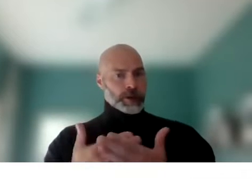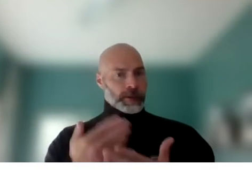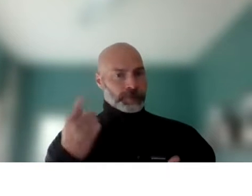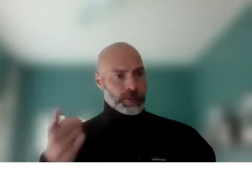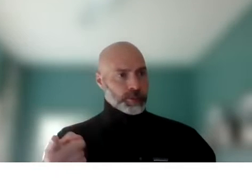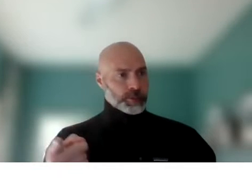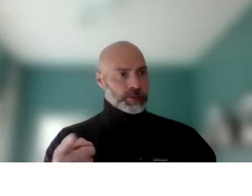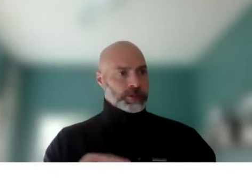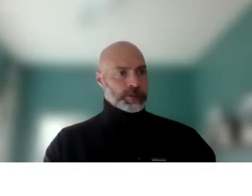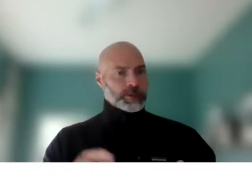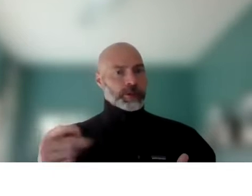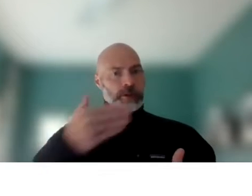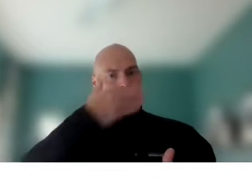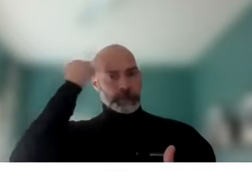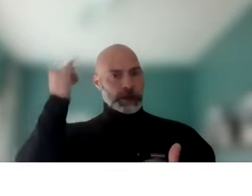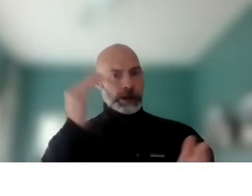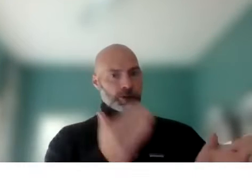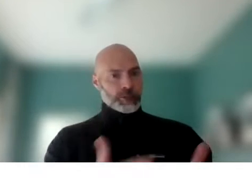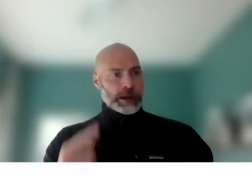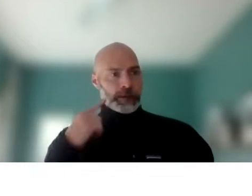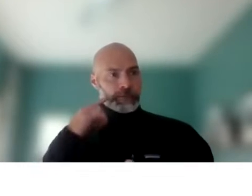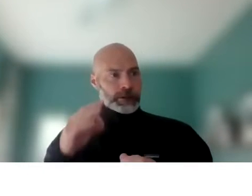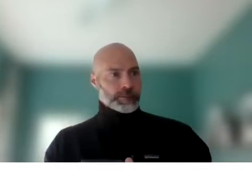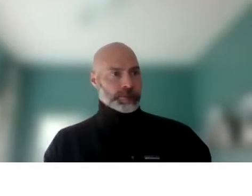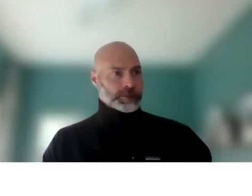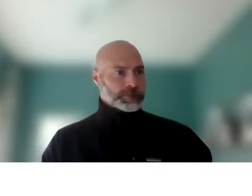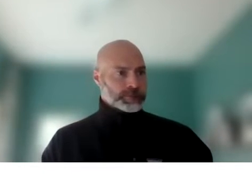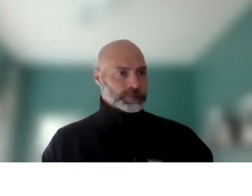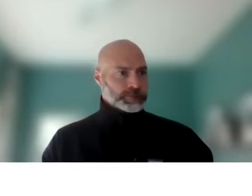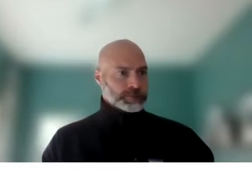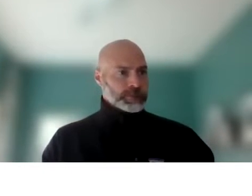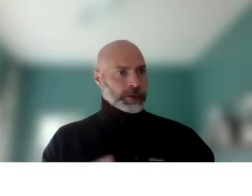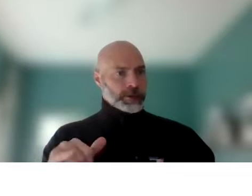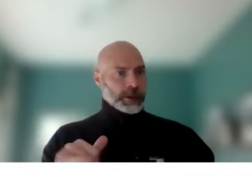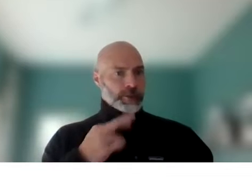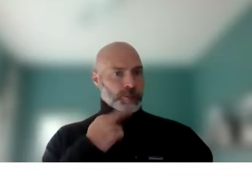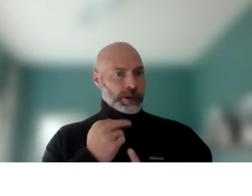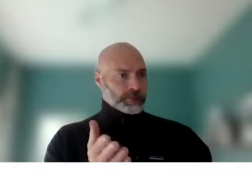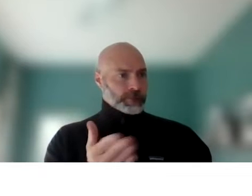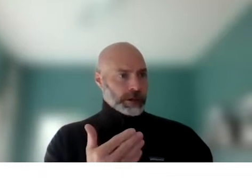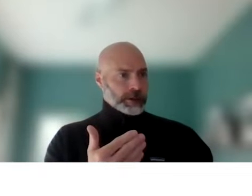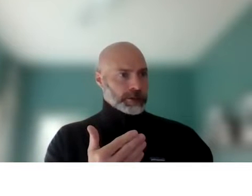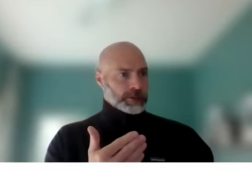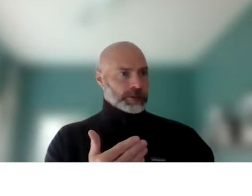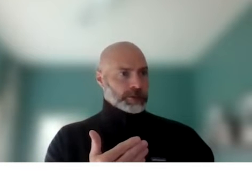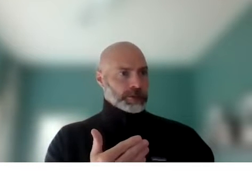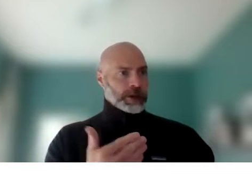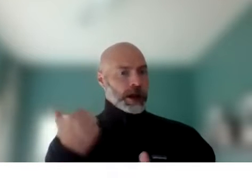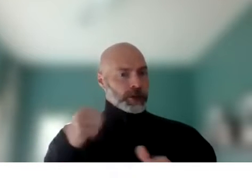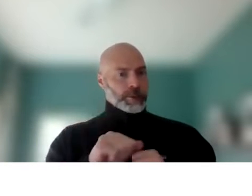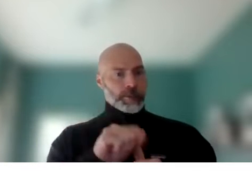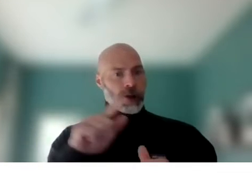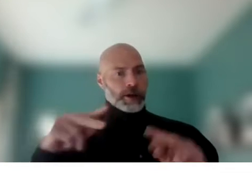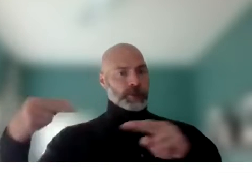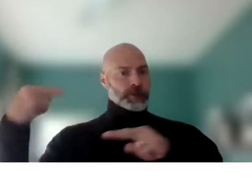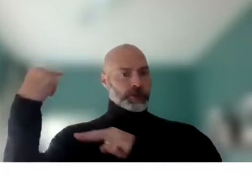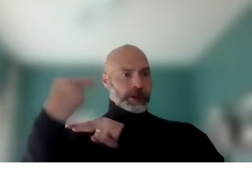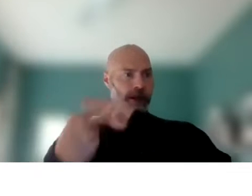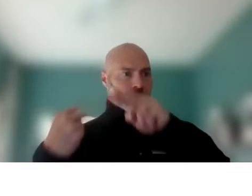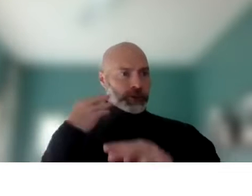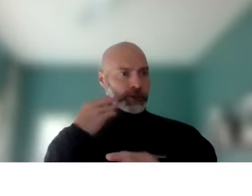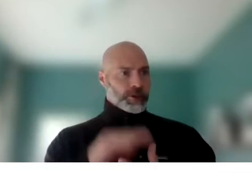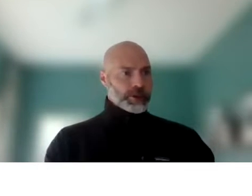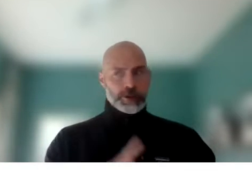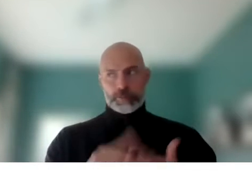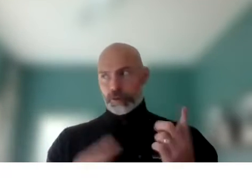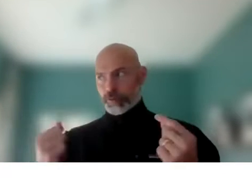So when I arrived for the interview, they had forgotten to arrange the interpreter. And so that was my first red flag.